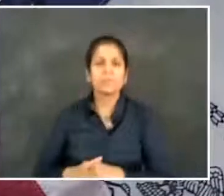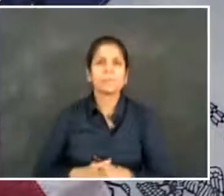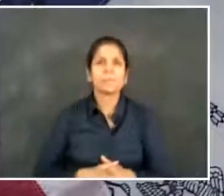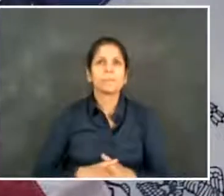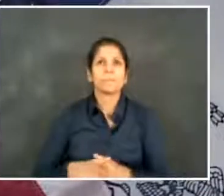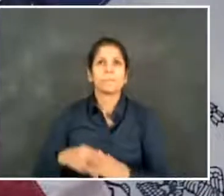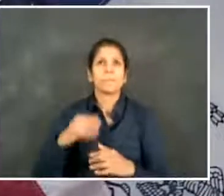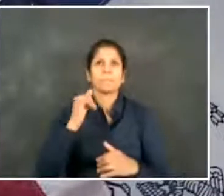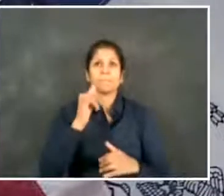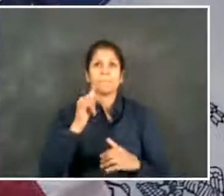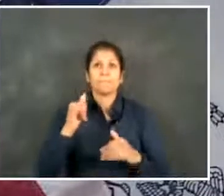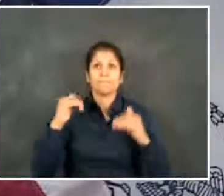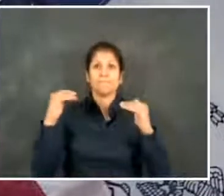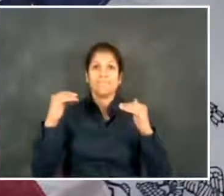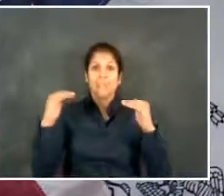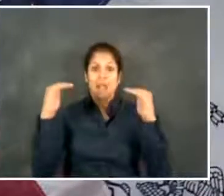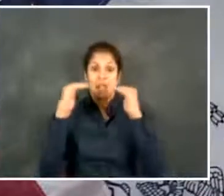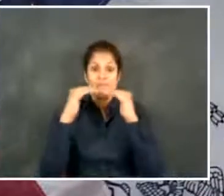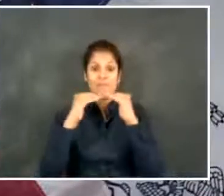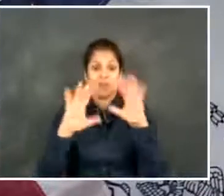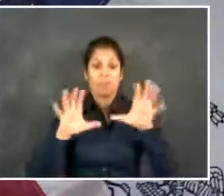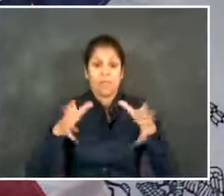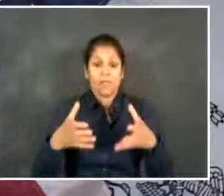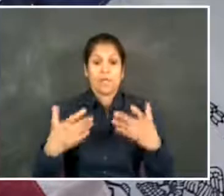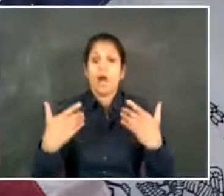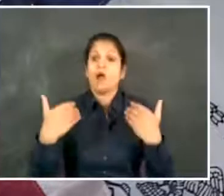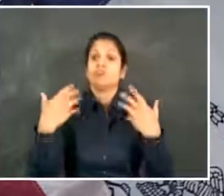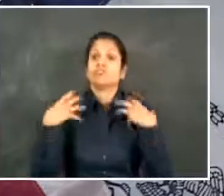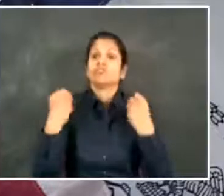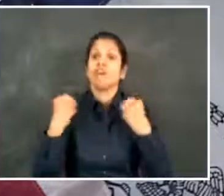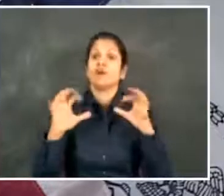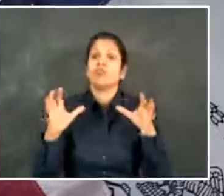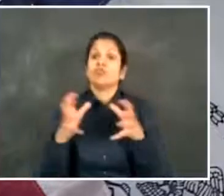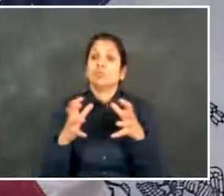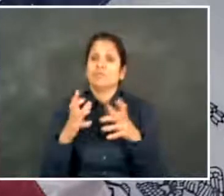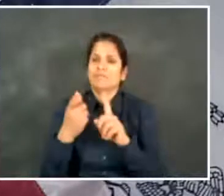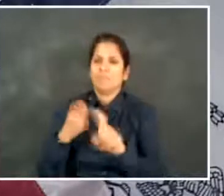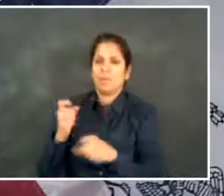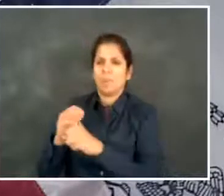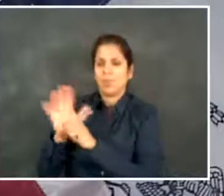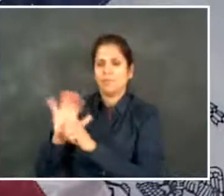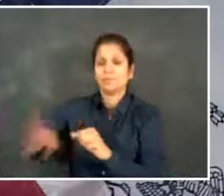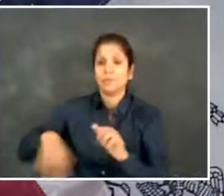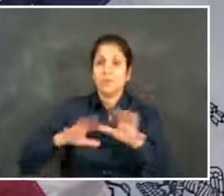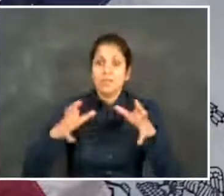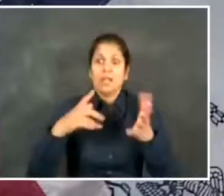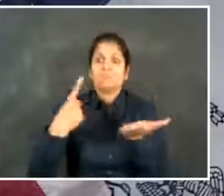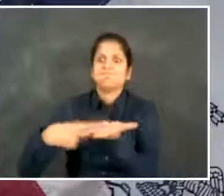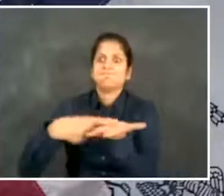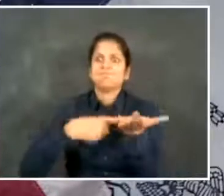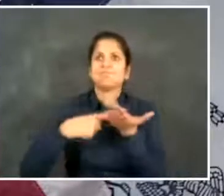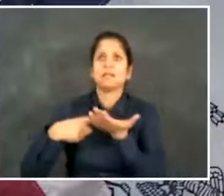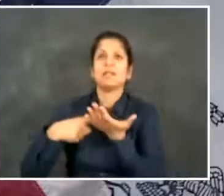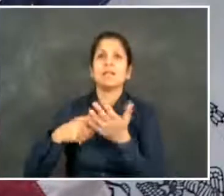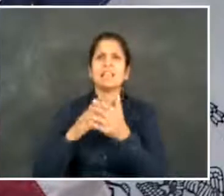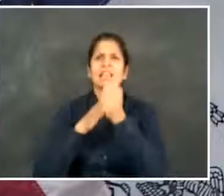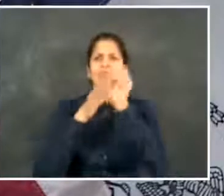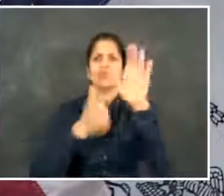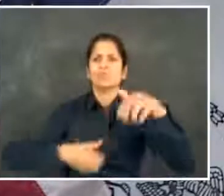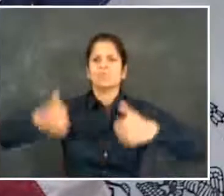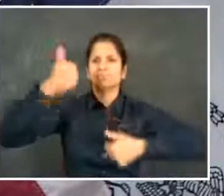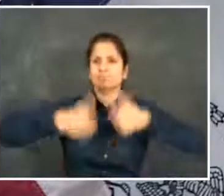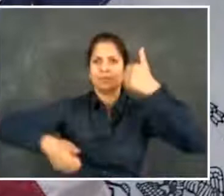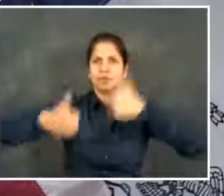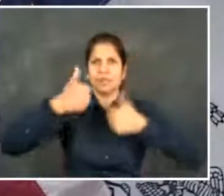really eminent leaders of the city that are bringing their thoughts and their energy, but they also have massive networks they'll be turning to. And the internal